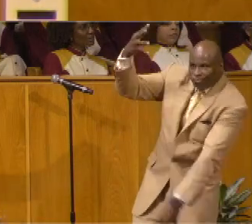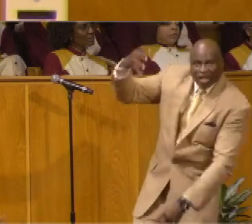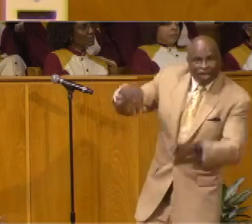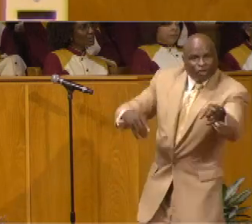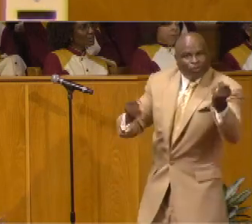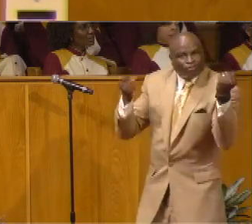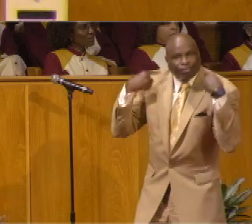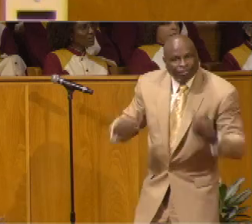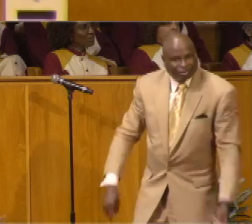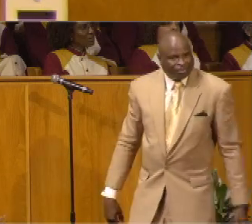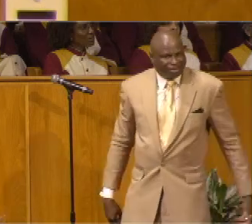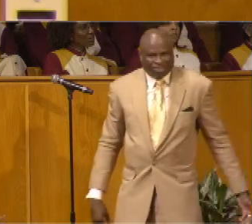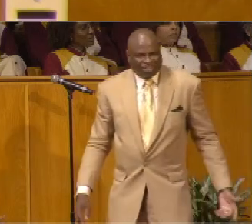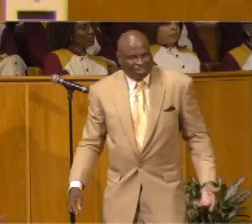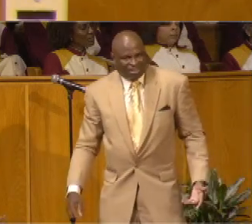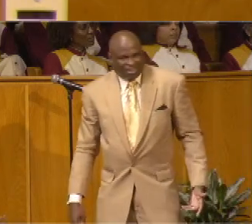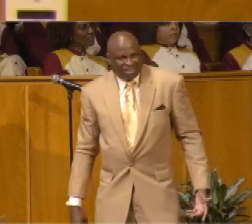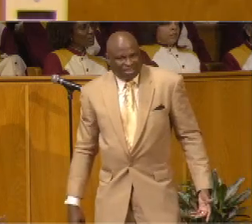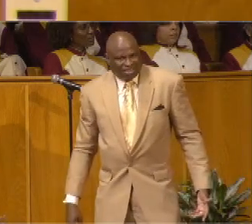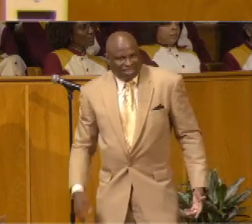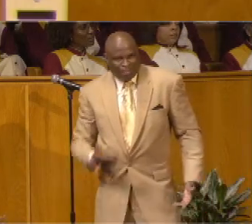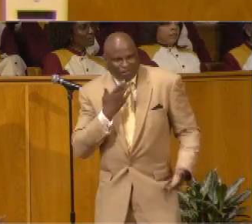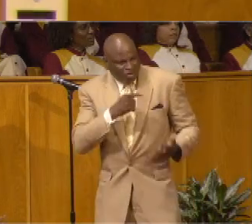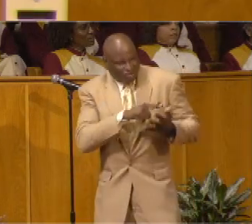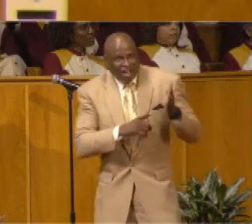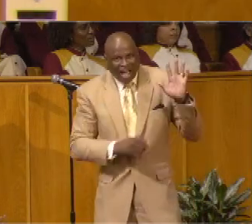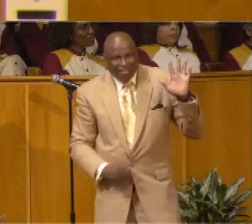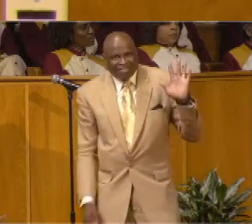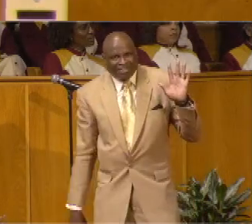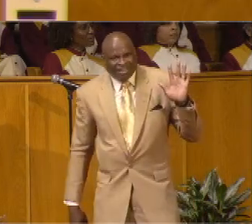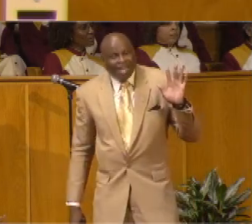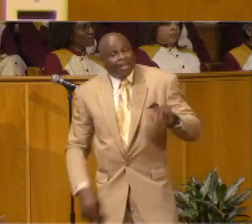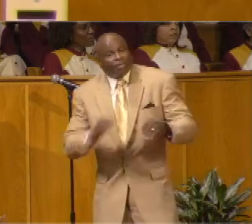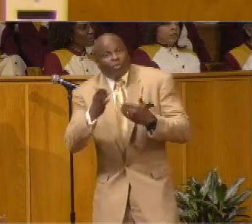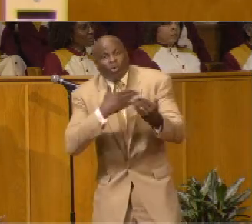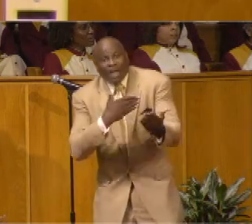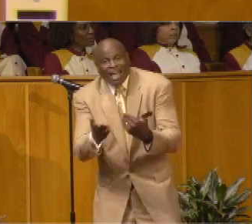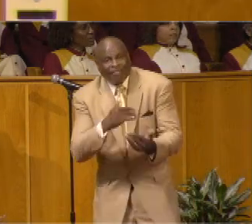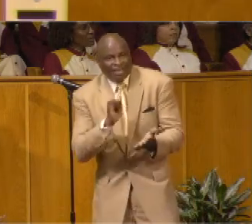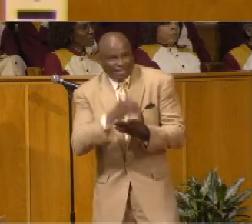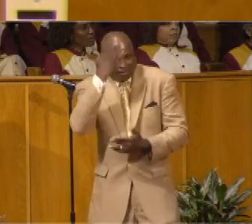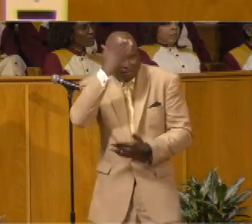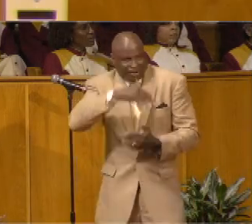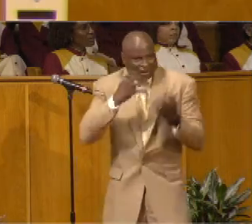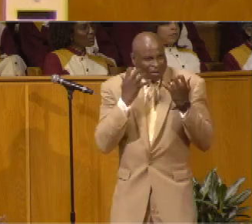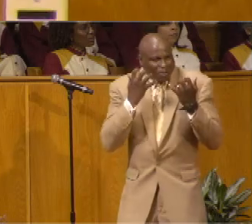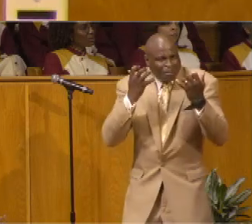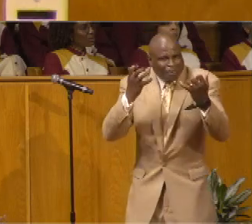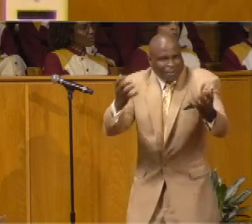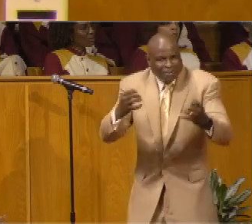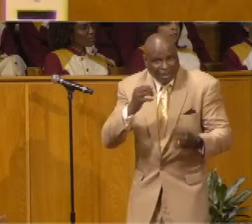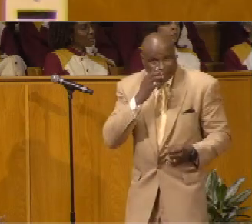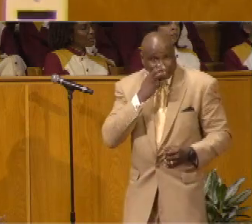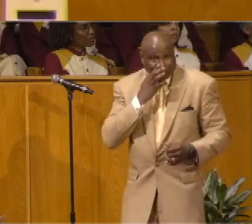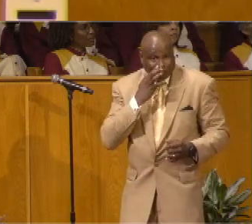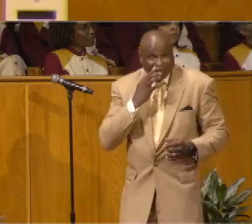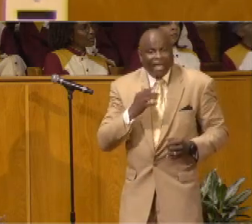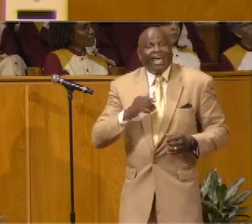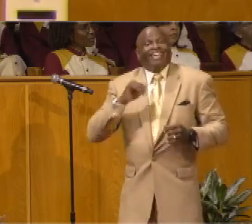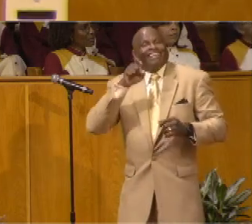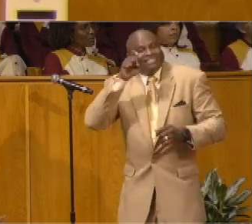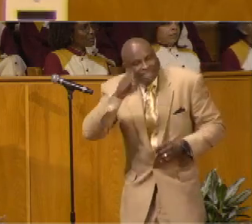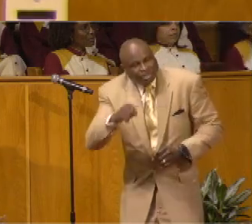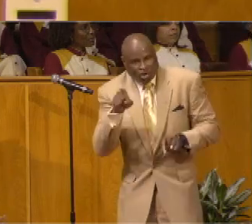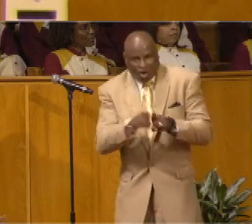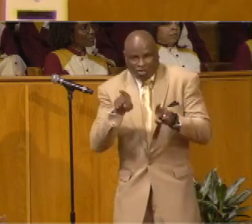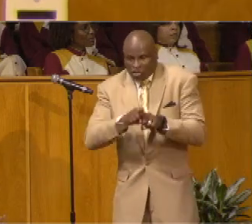make sense to you. That whenever it is publicly engaged, there needs